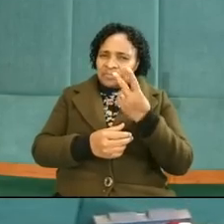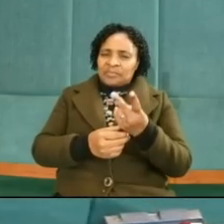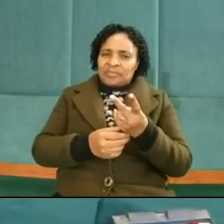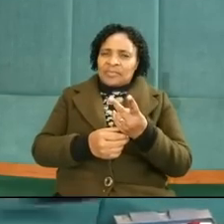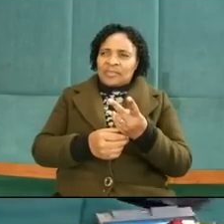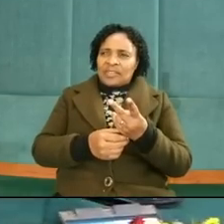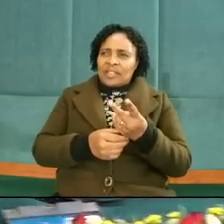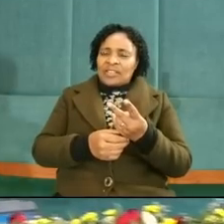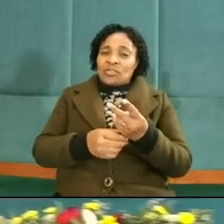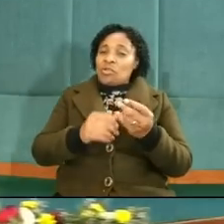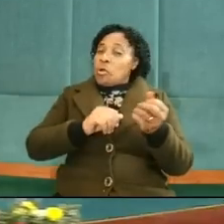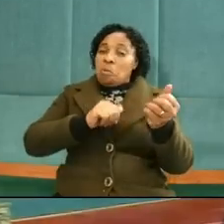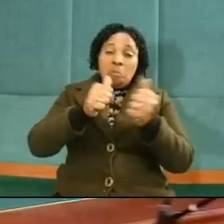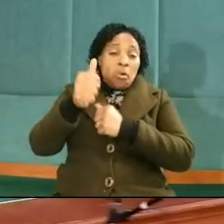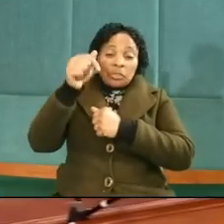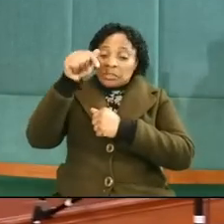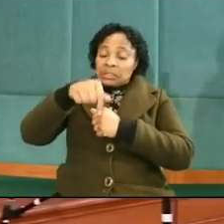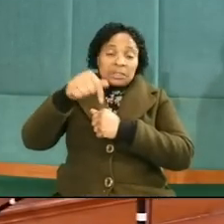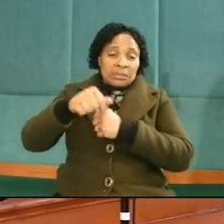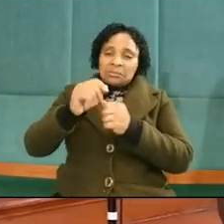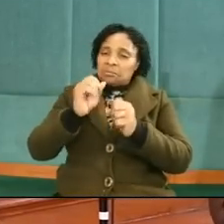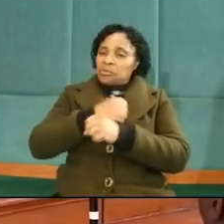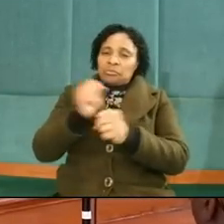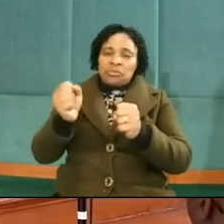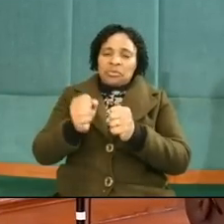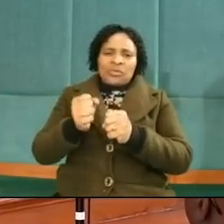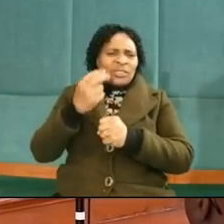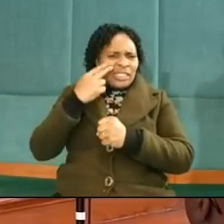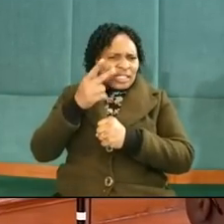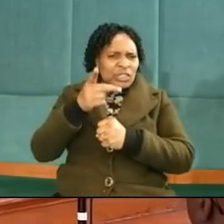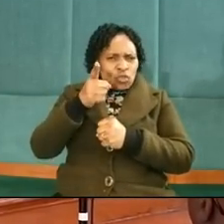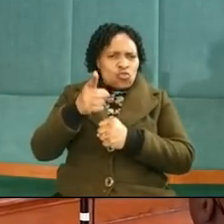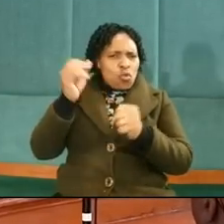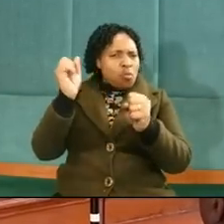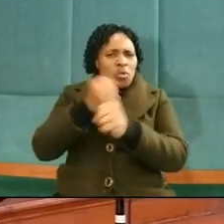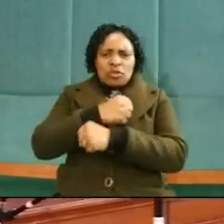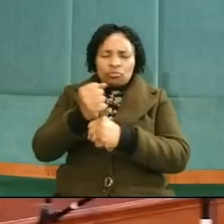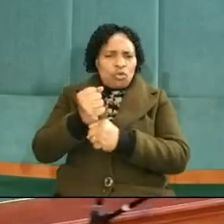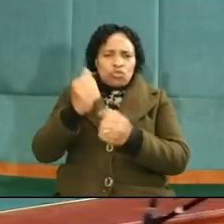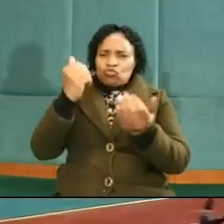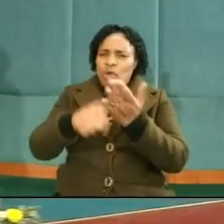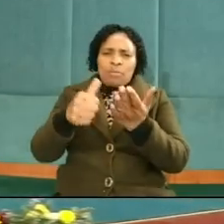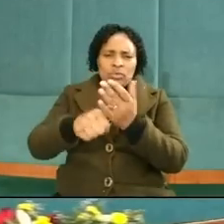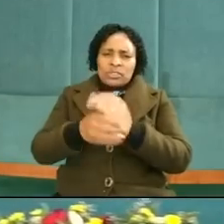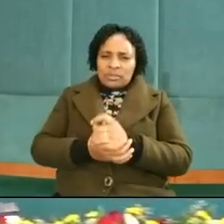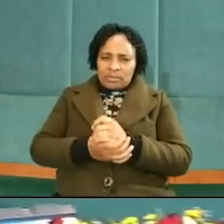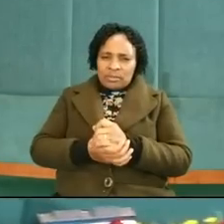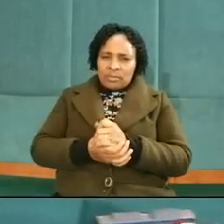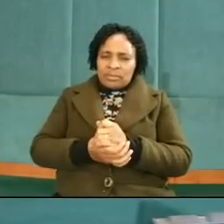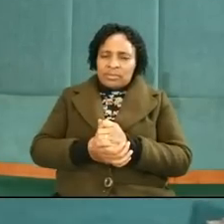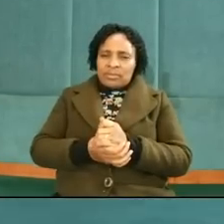Hey, you can't pass this stuff. See that you are not troubled.